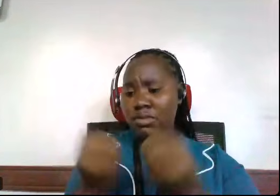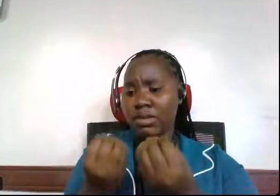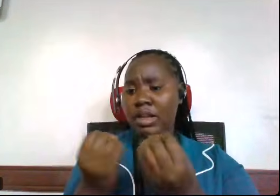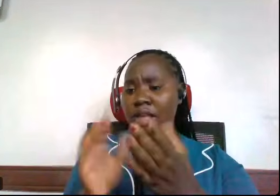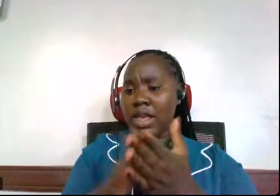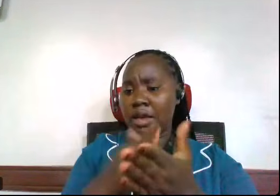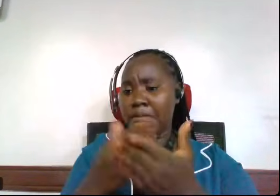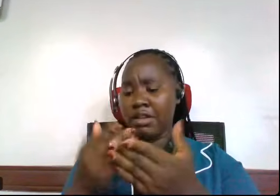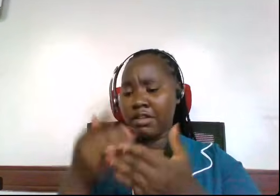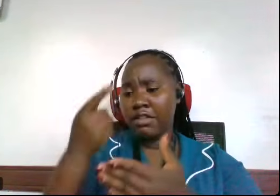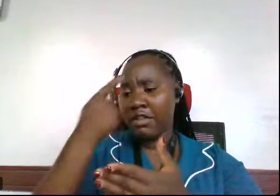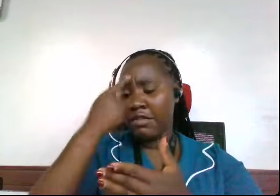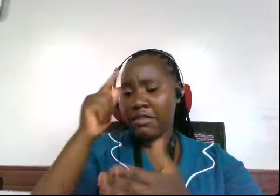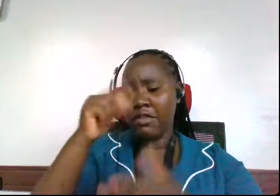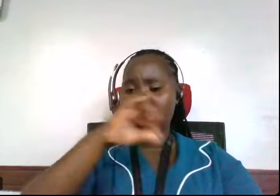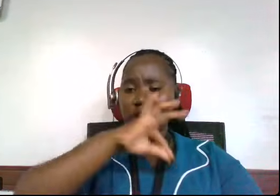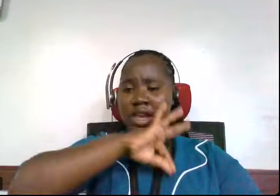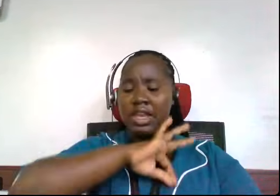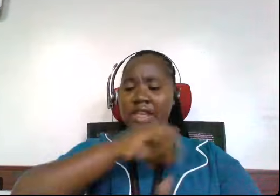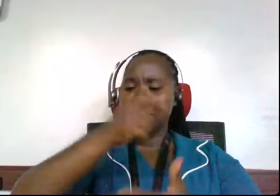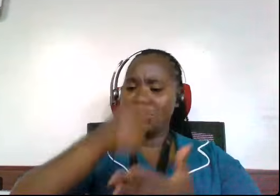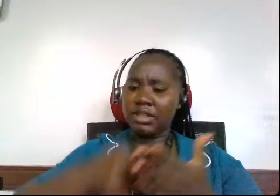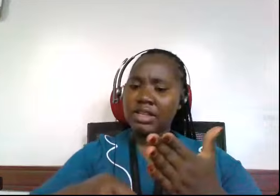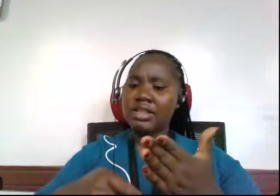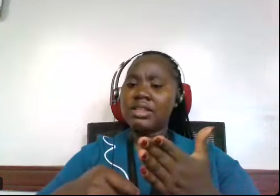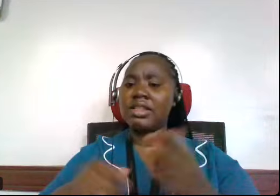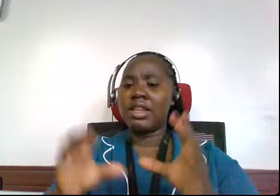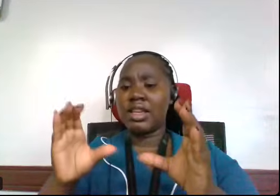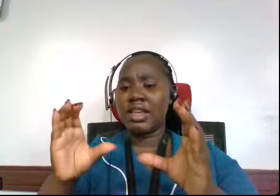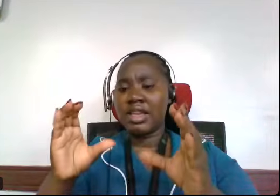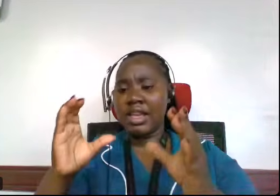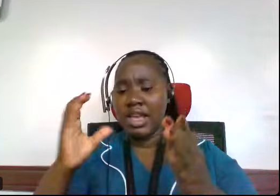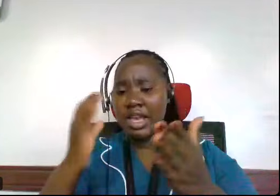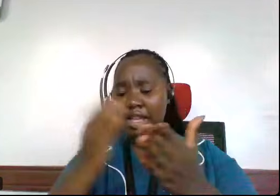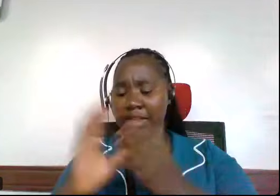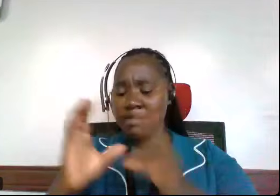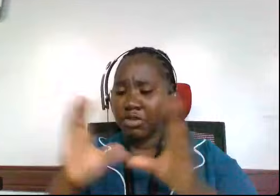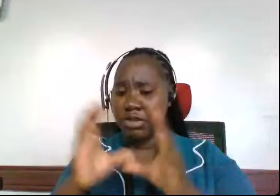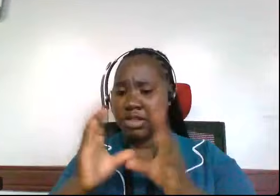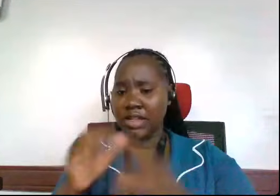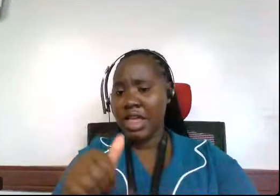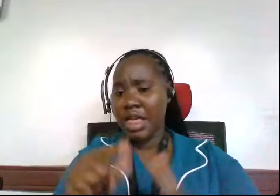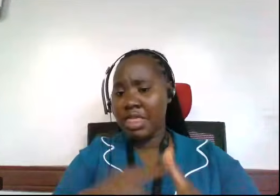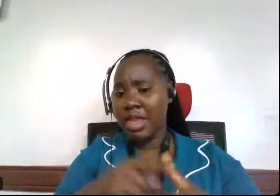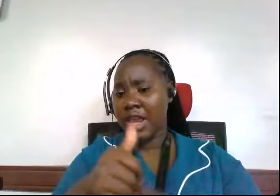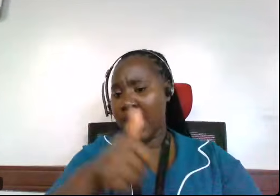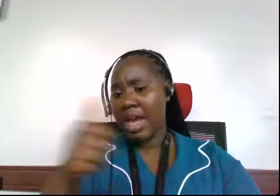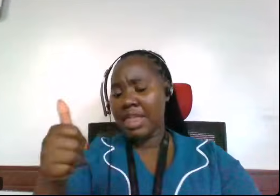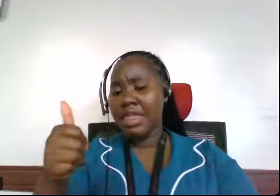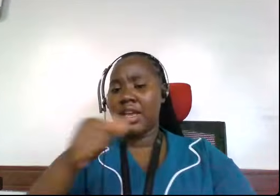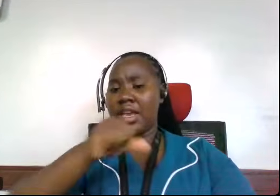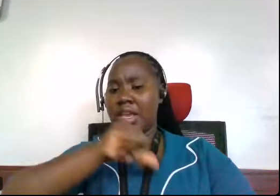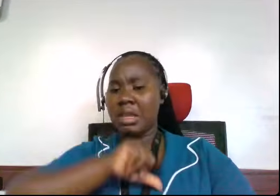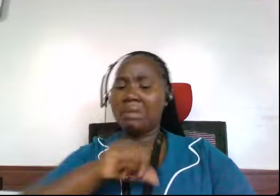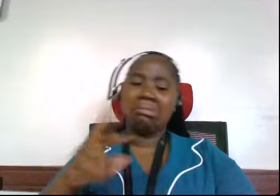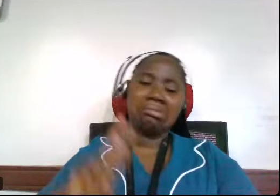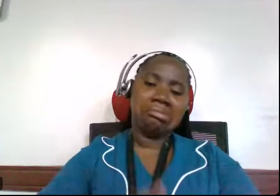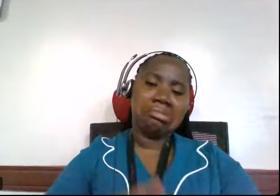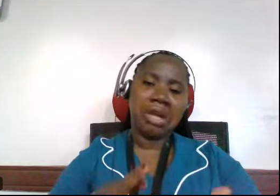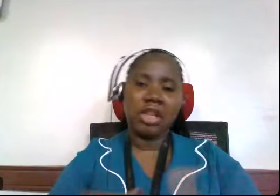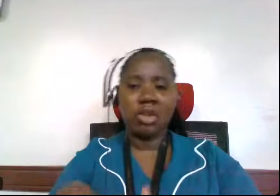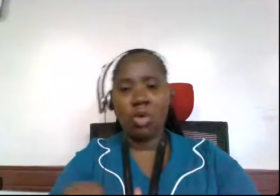tax exemption certificate. Once they have that, then all their income, regardless of whether it is rental income